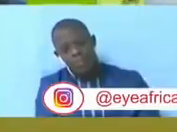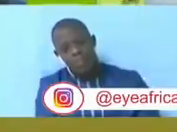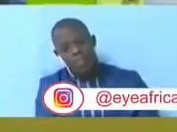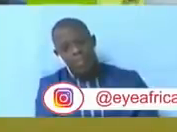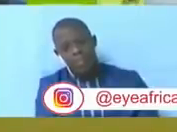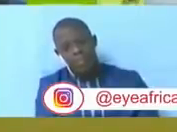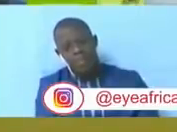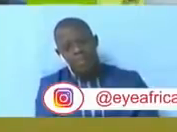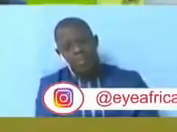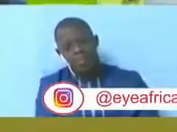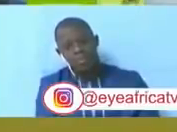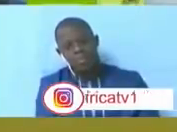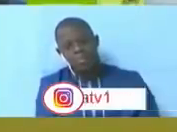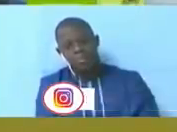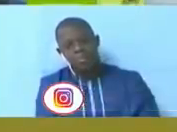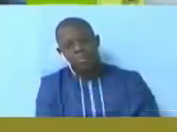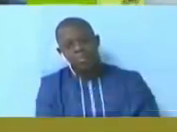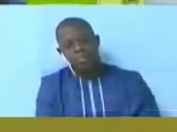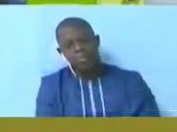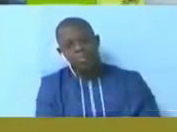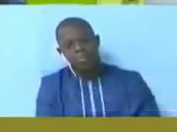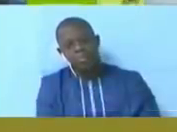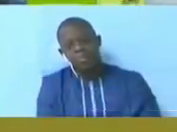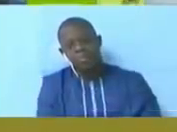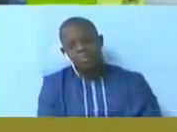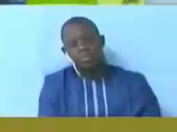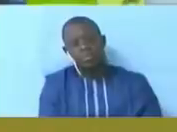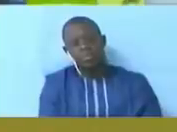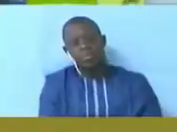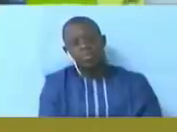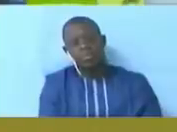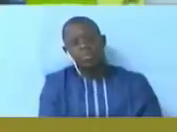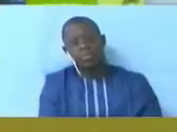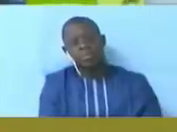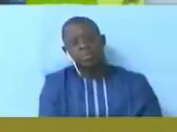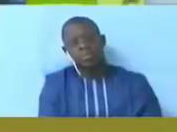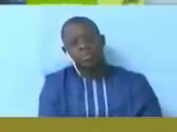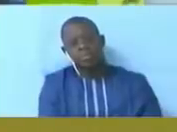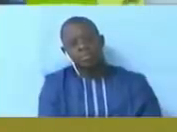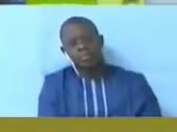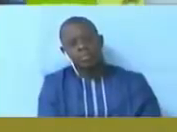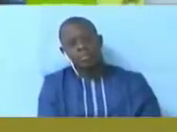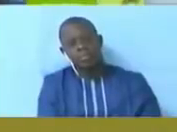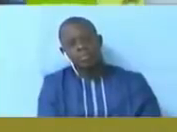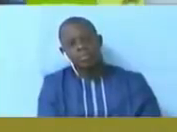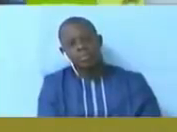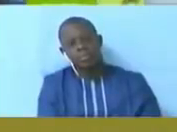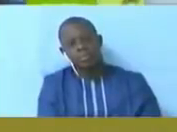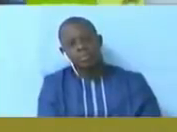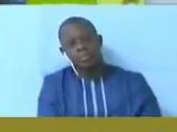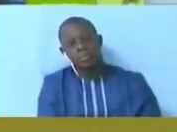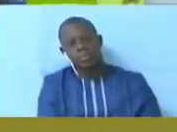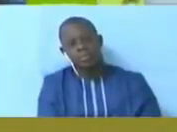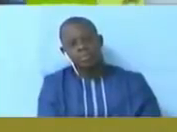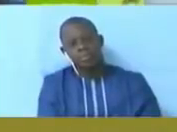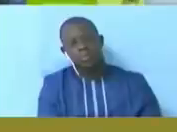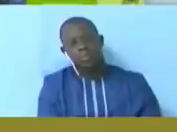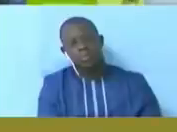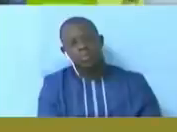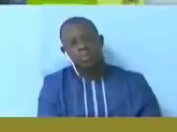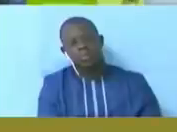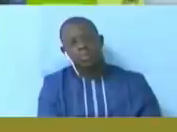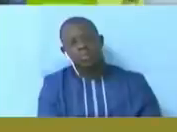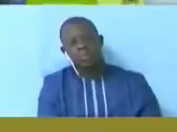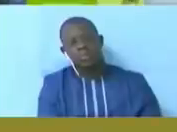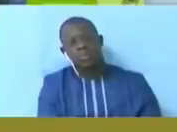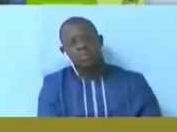ko, yetajire ya bale kala kudimendingo, abe okole kono ngotumo odalilo le yasabu koni nanta na